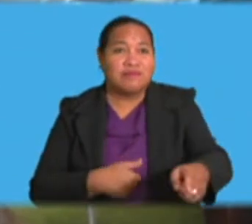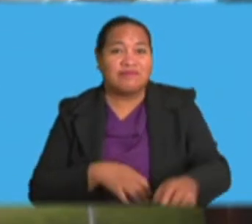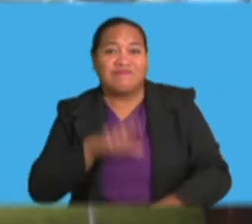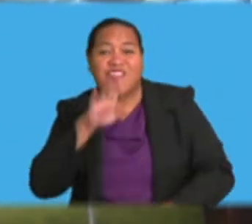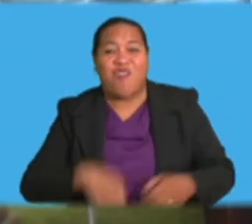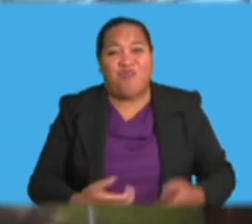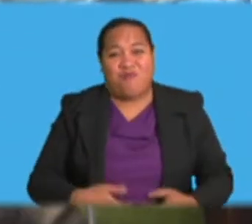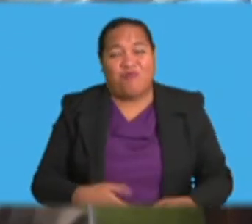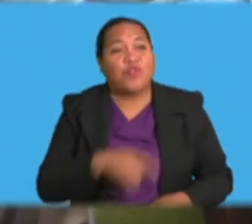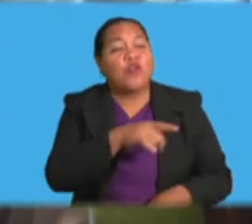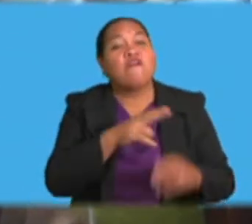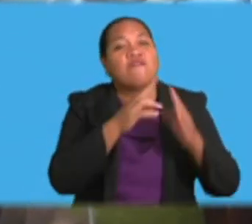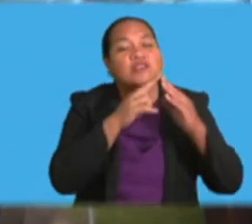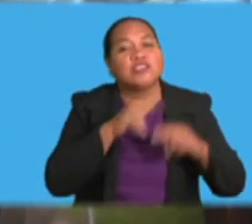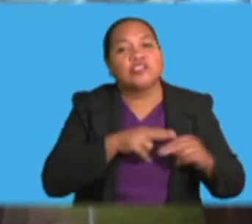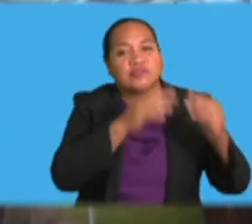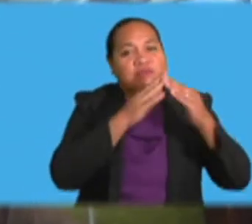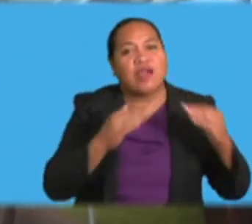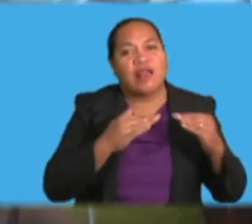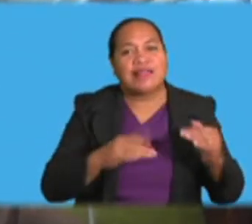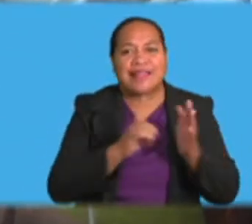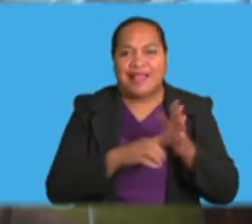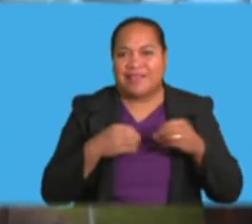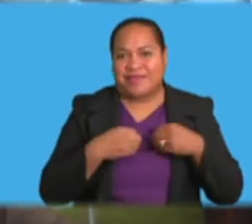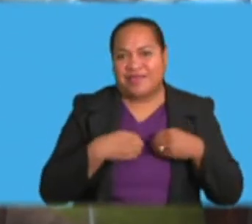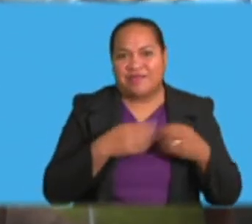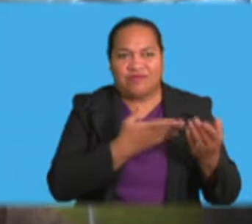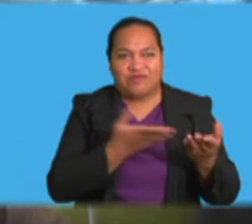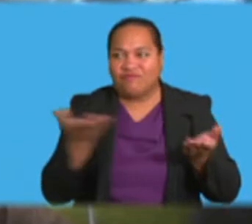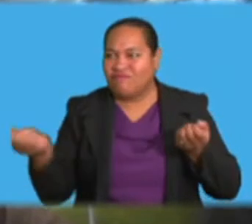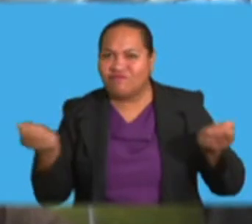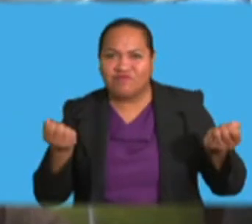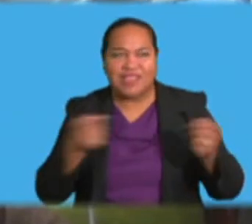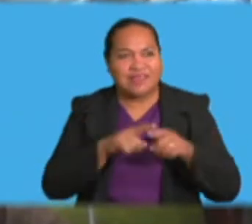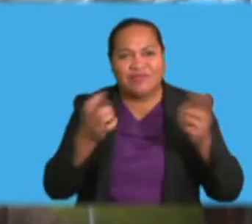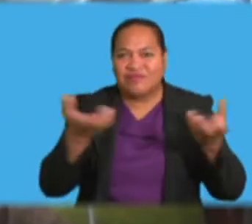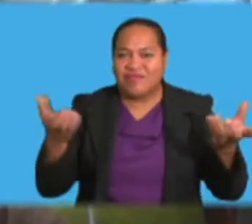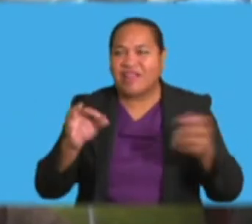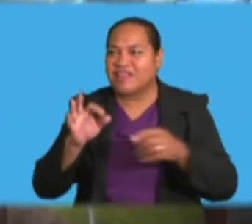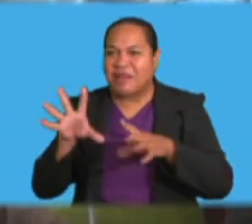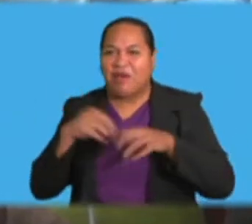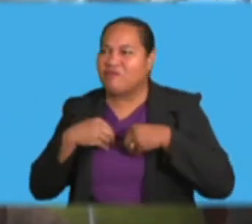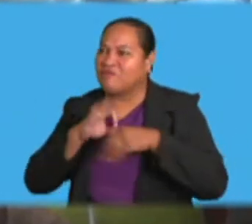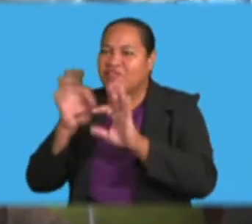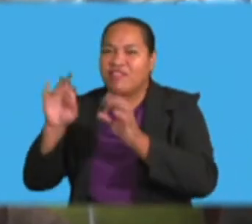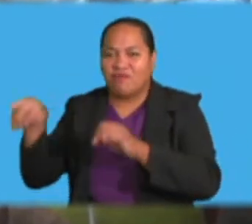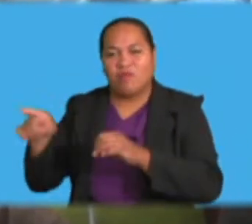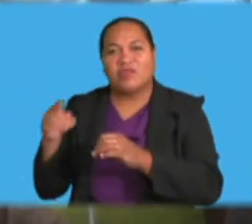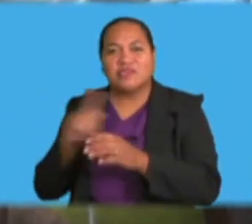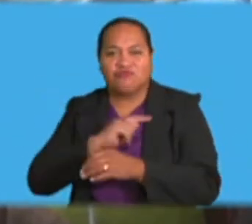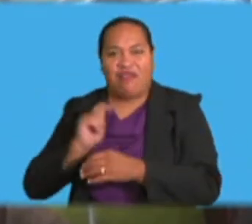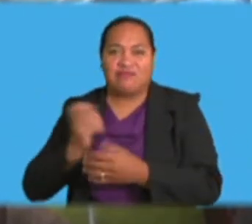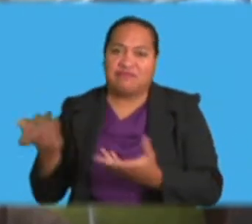to Fiji Pine Limited, as they received next to nothing from Fiji Pine Trust. And indeed, they all came to see the Honourable Prime Minister.